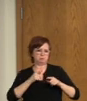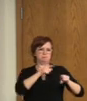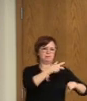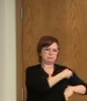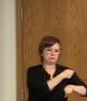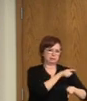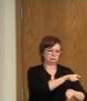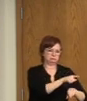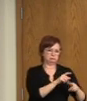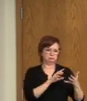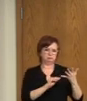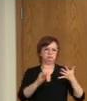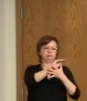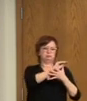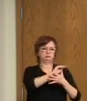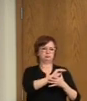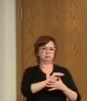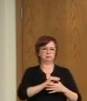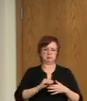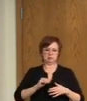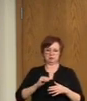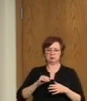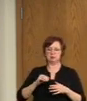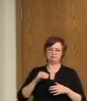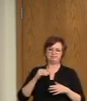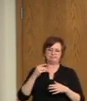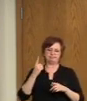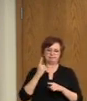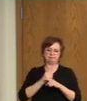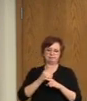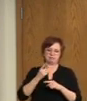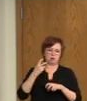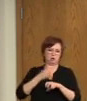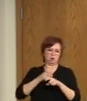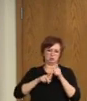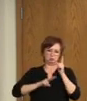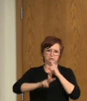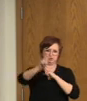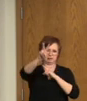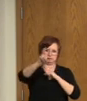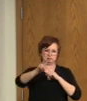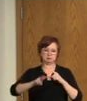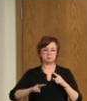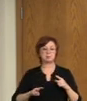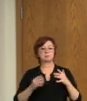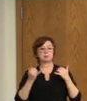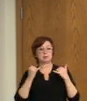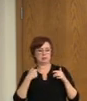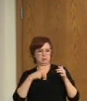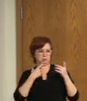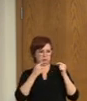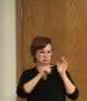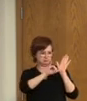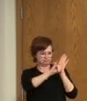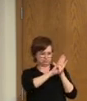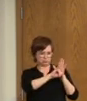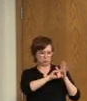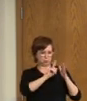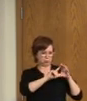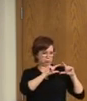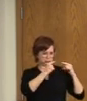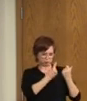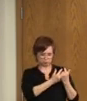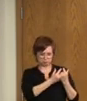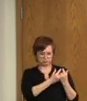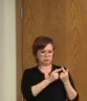would land as far as the sequencing. Again, we're targeting the areas that we feel that either have the greatest impact of catching COVID, which is our